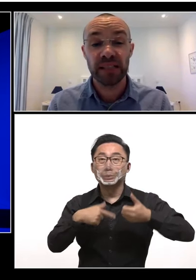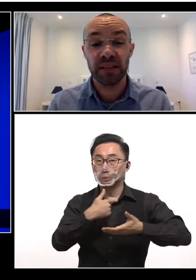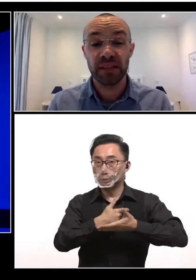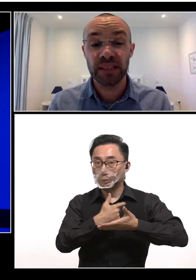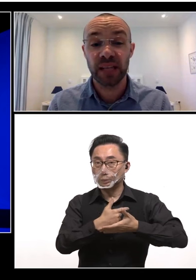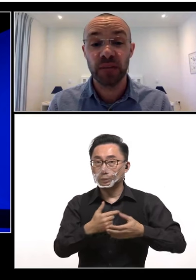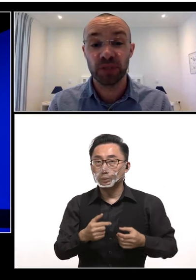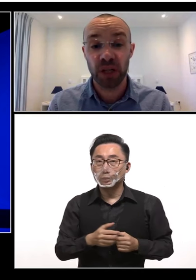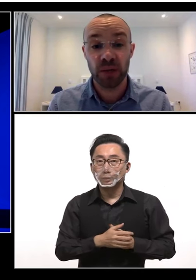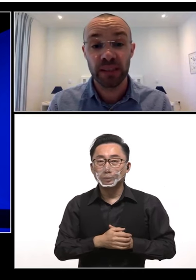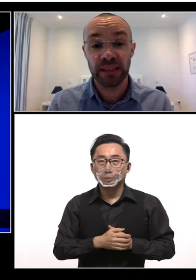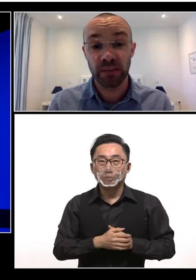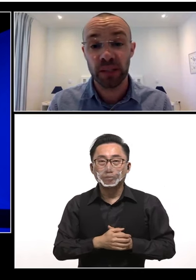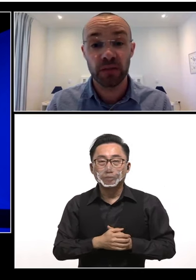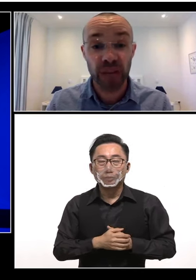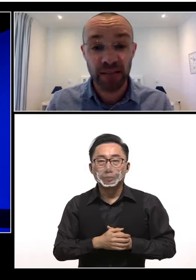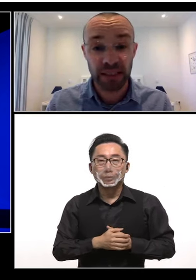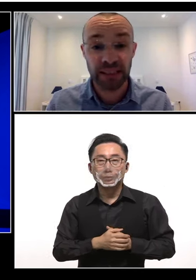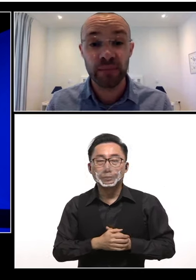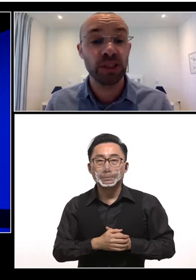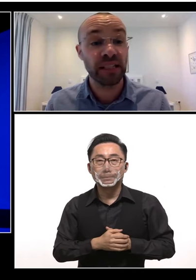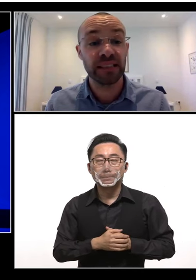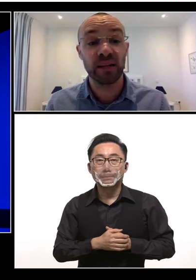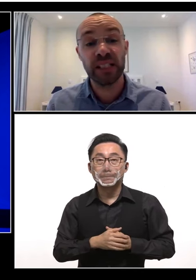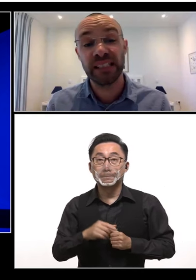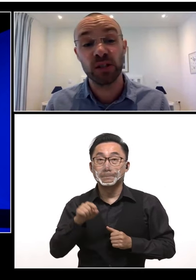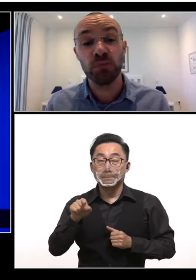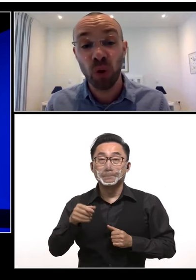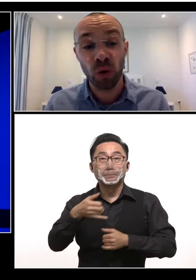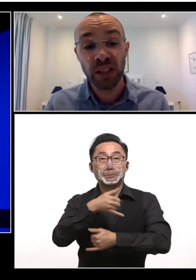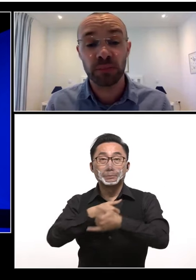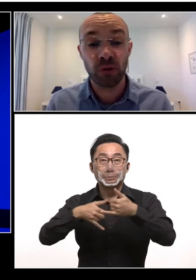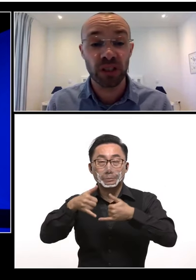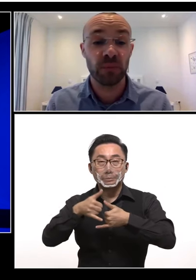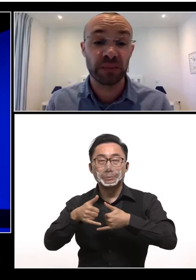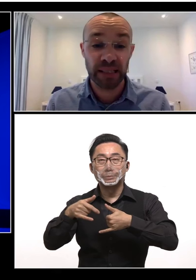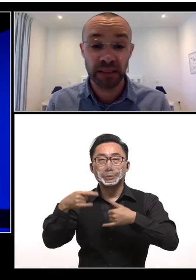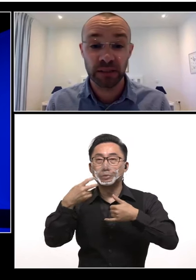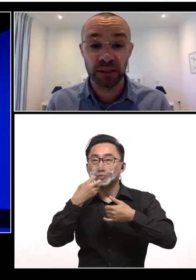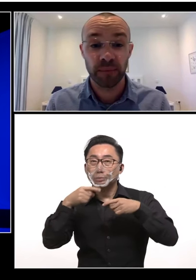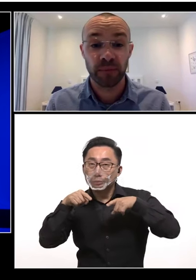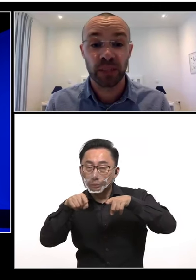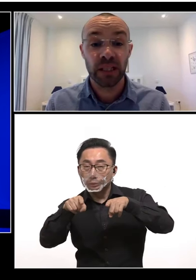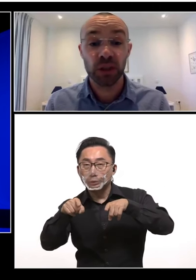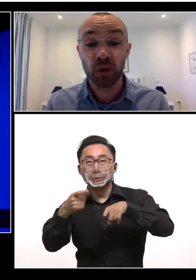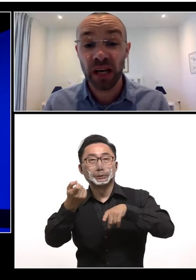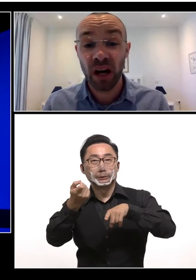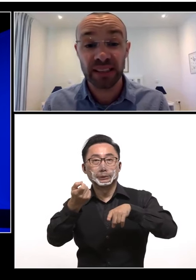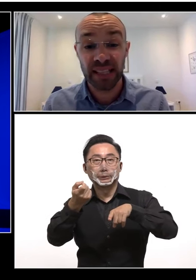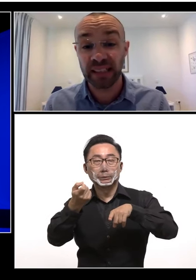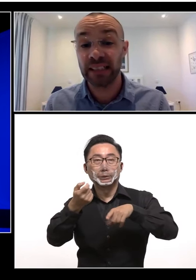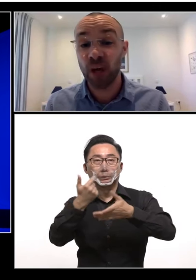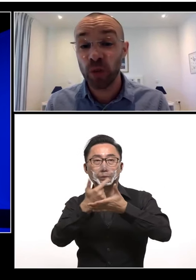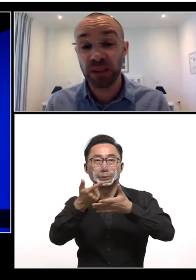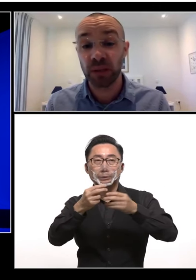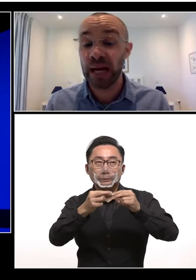the fact that this type of show is something of a rarity demonstrates that we need to do more to broaden our perspectives, ensure the arts